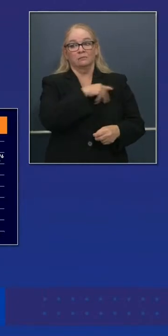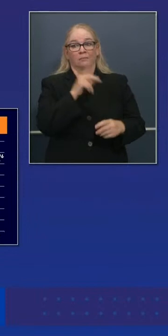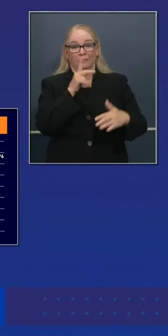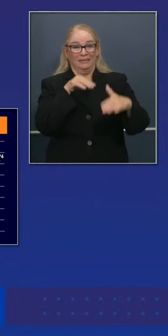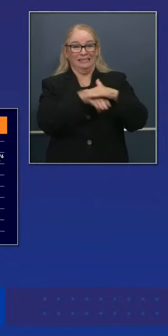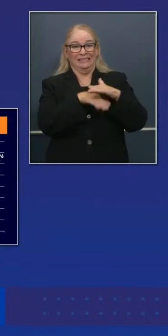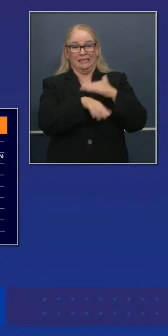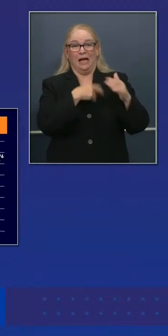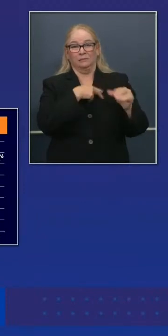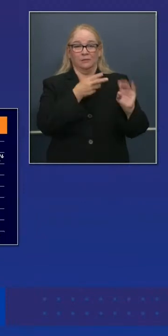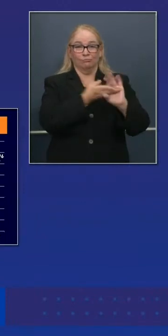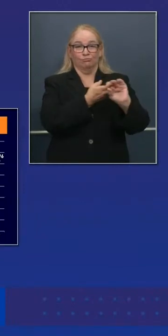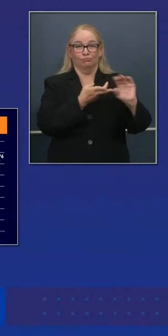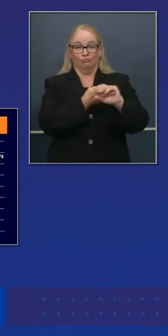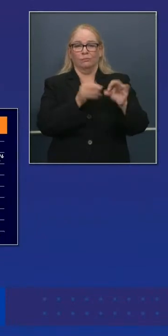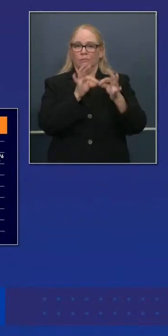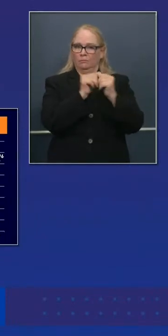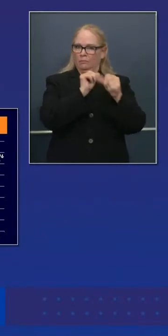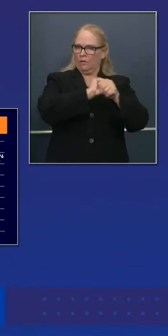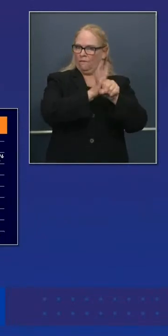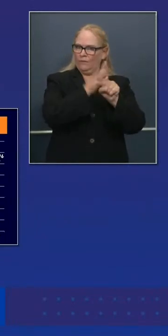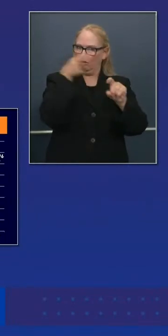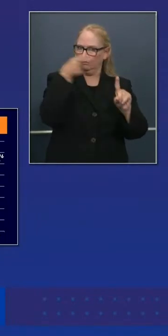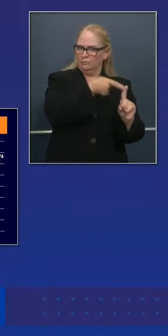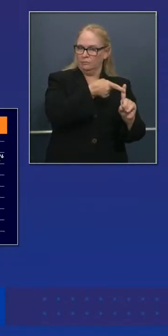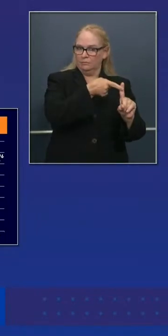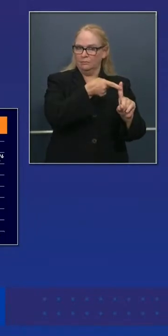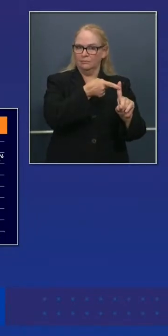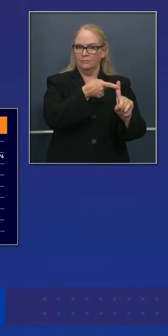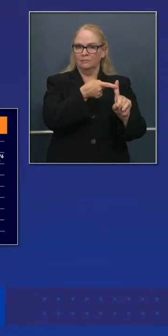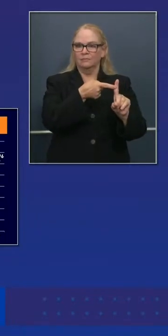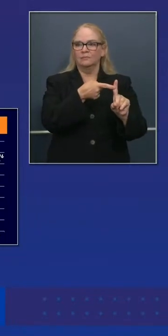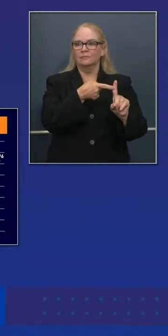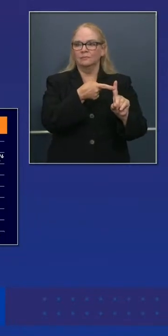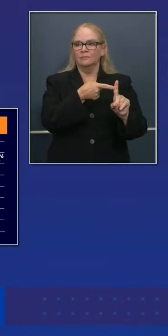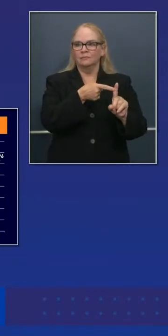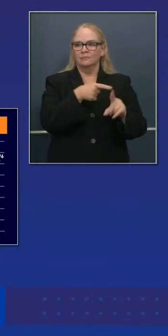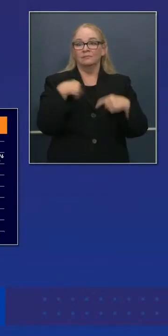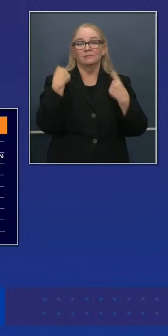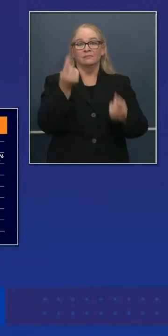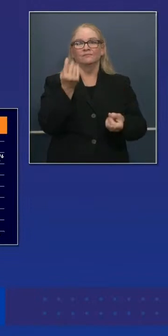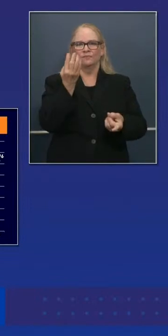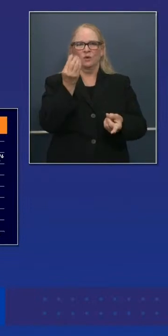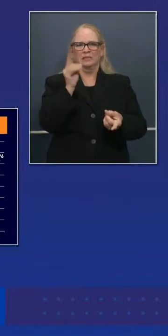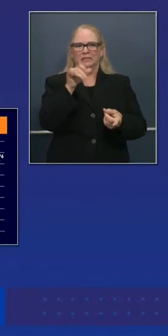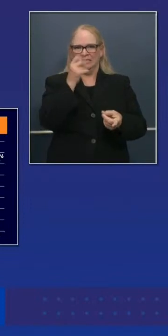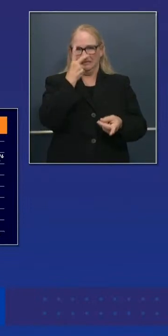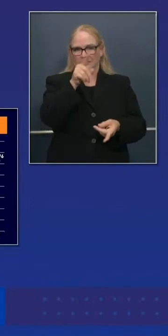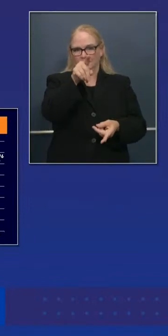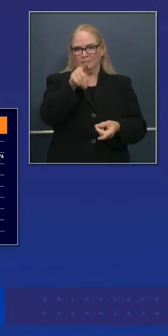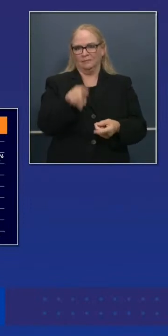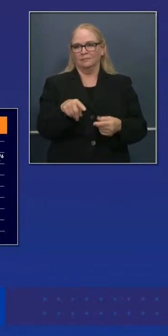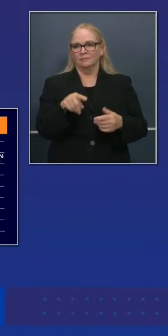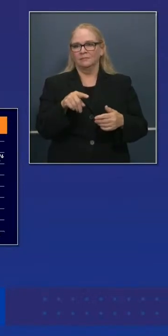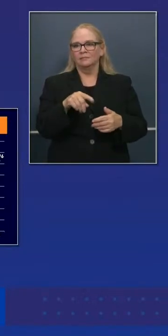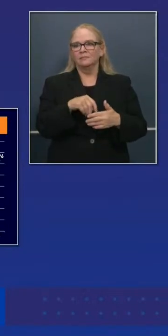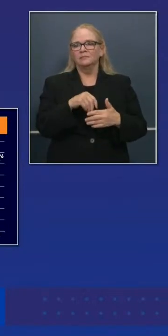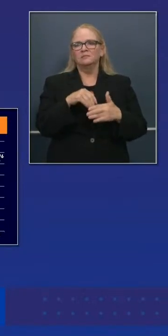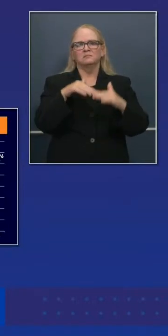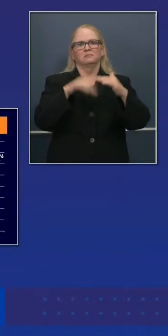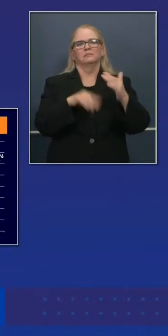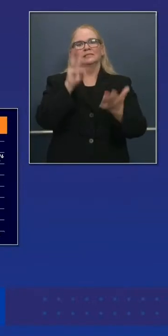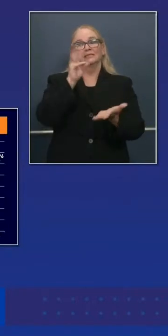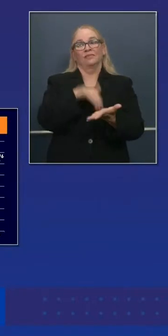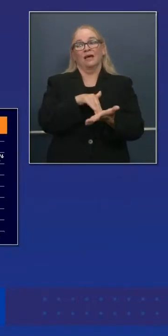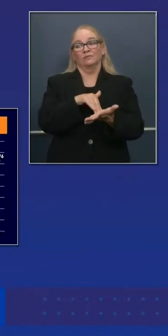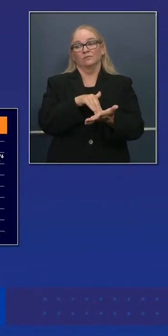we referenced about 6,300 individuals that were hospitalized. Now below 6,000, represents a